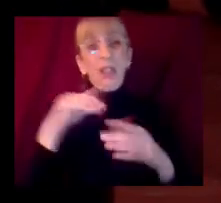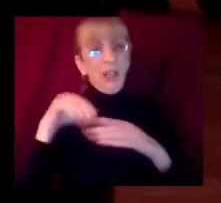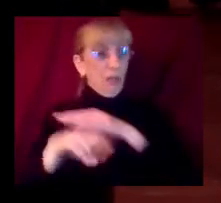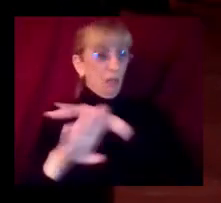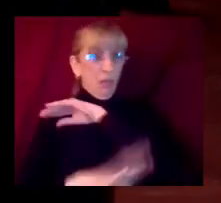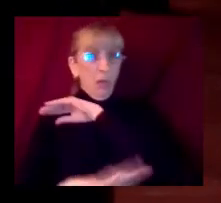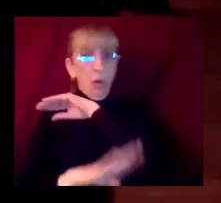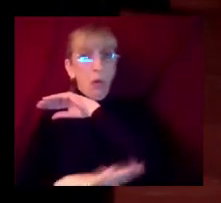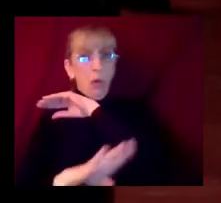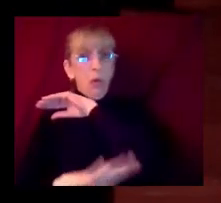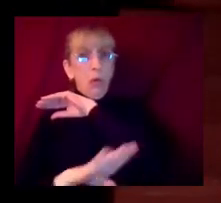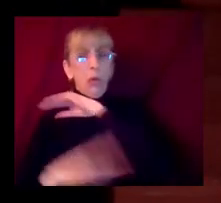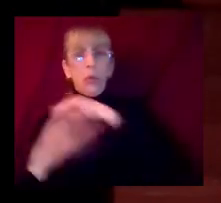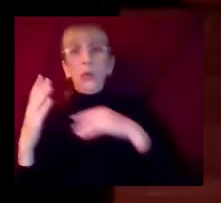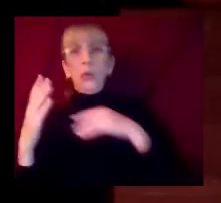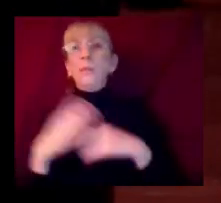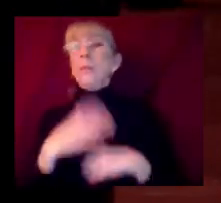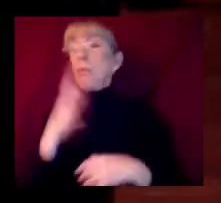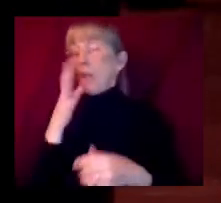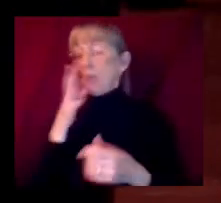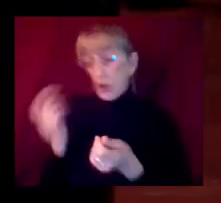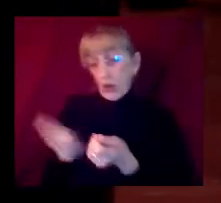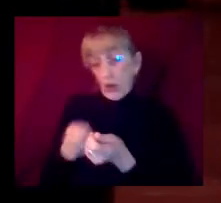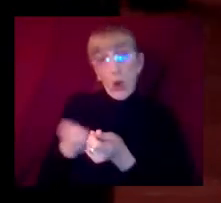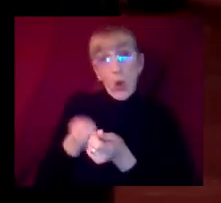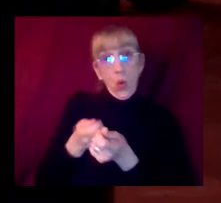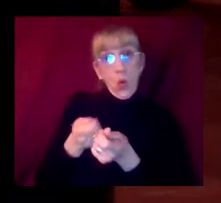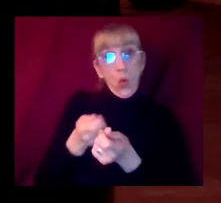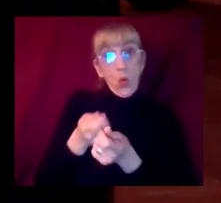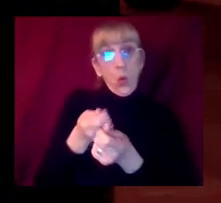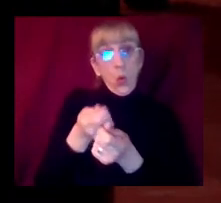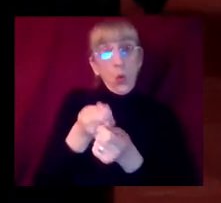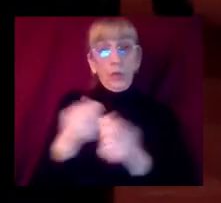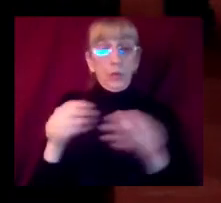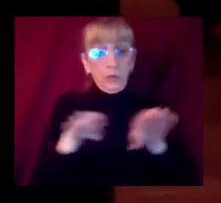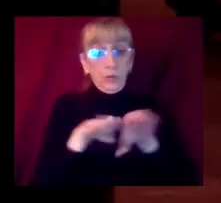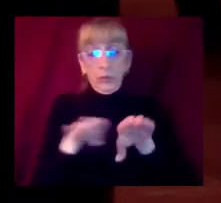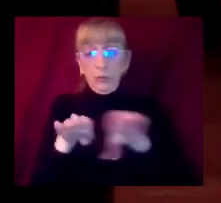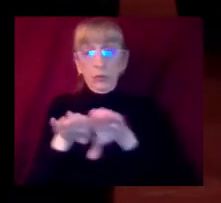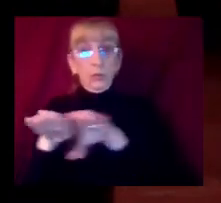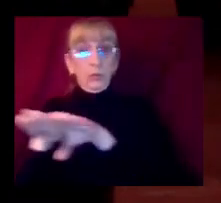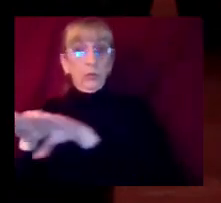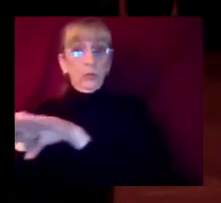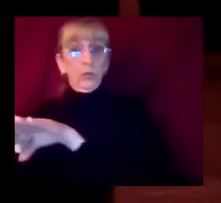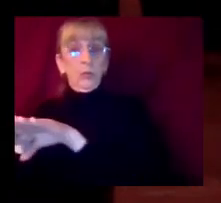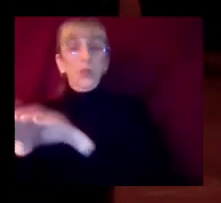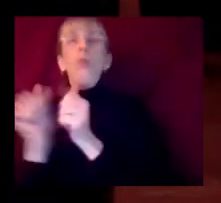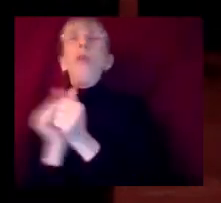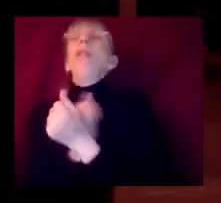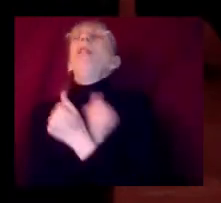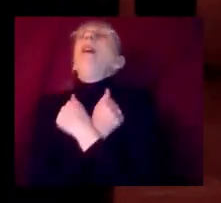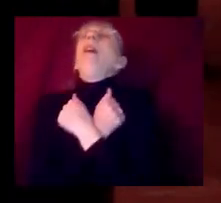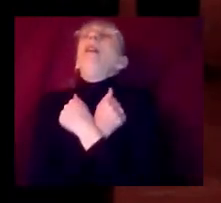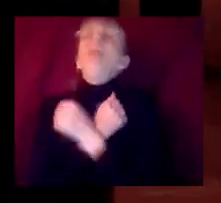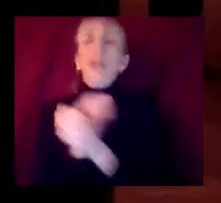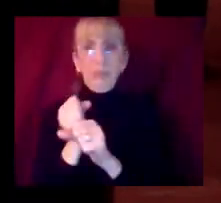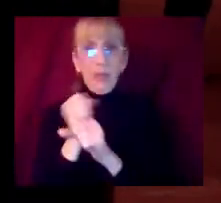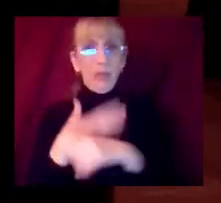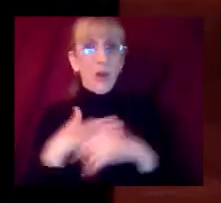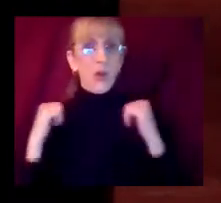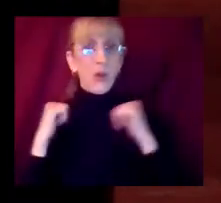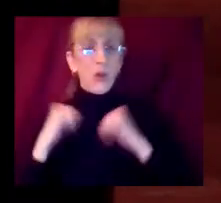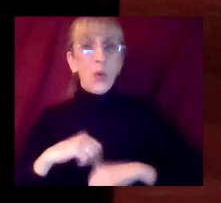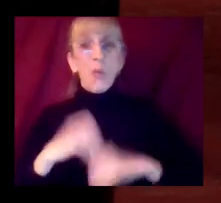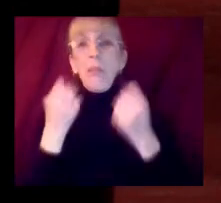fall. Mama sewed the rags together, so in every piece with love she made my coat of